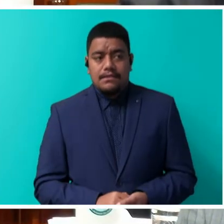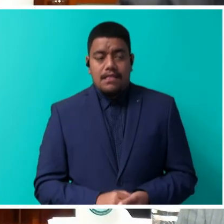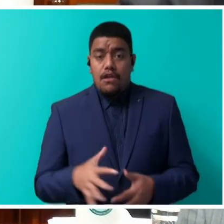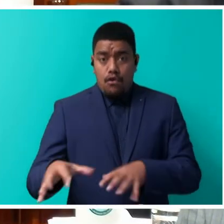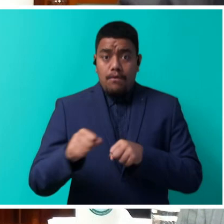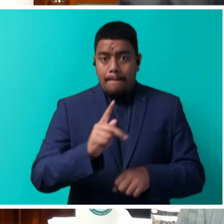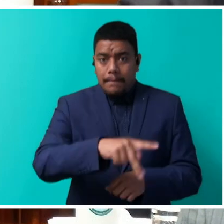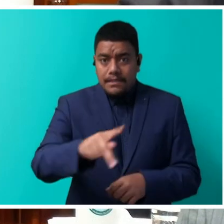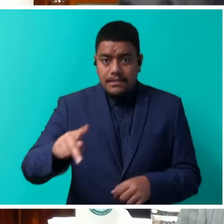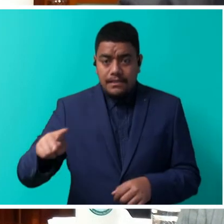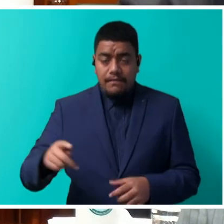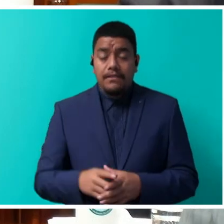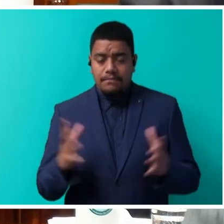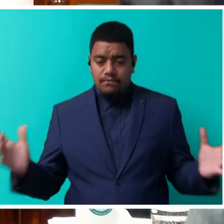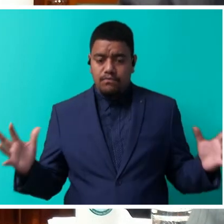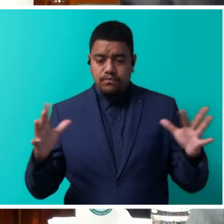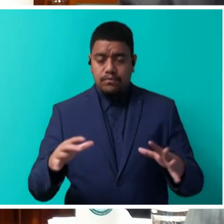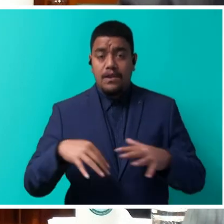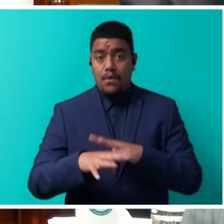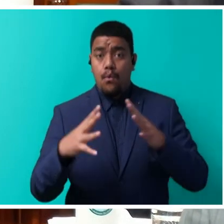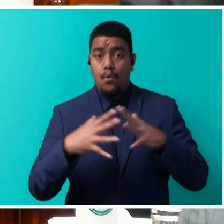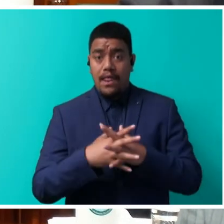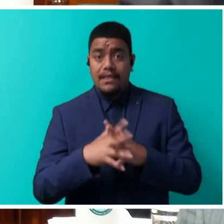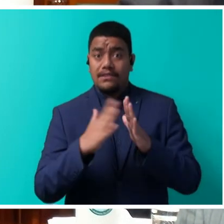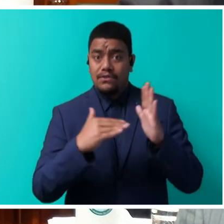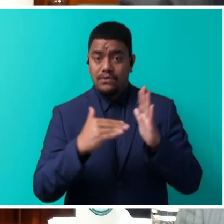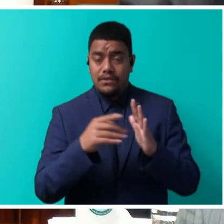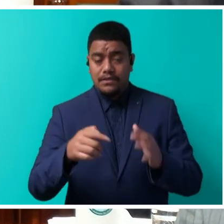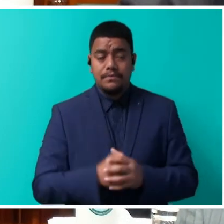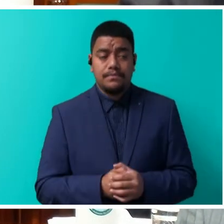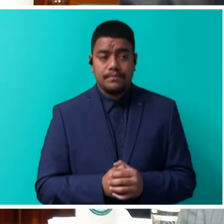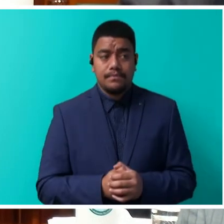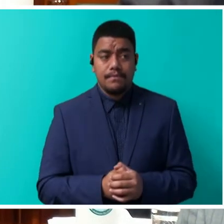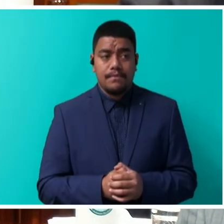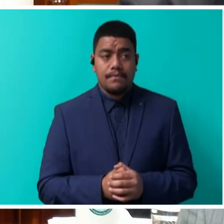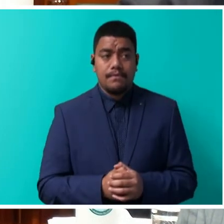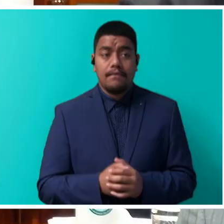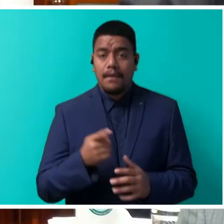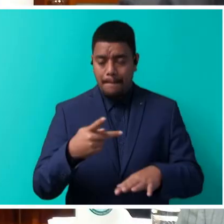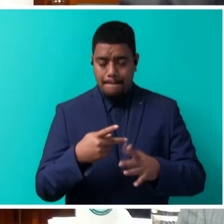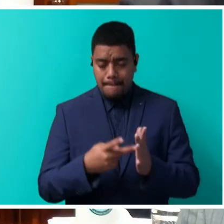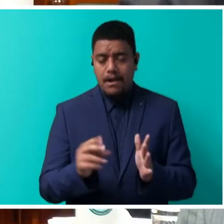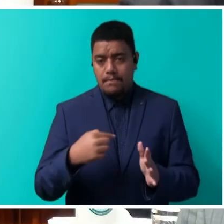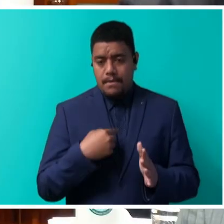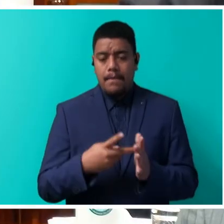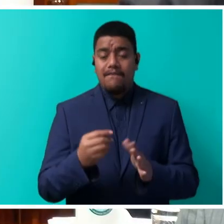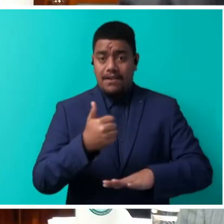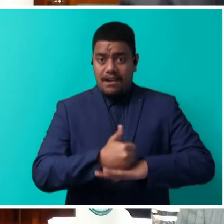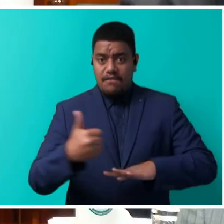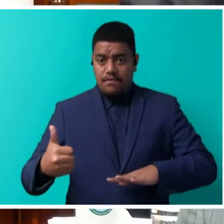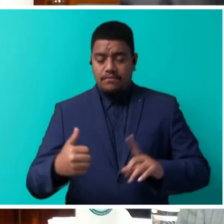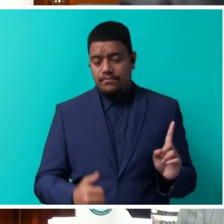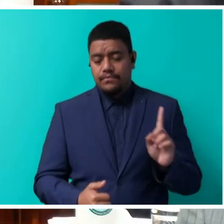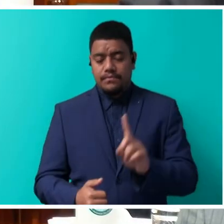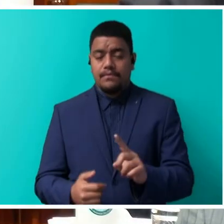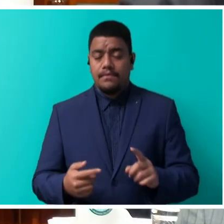and heads of diplomatic corps based in Wellington necessitated our presence as part of the coalition government. Our presence